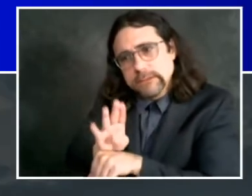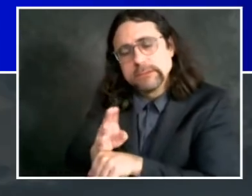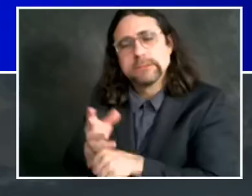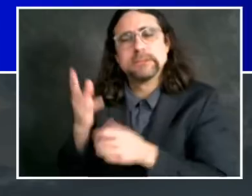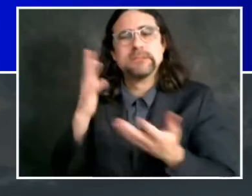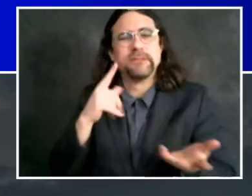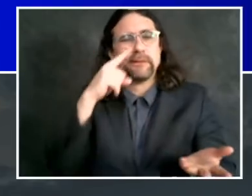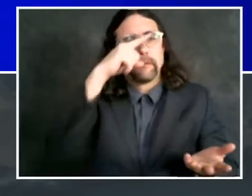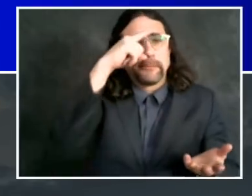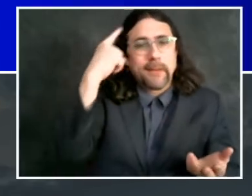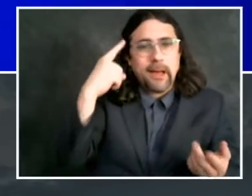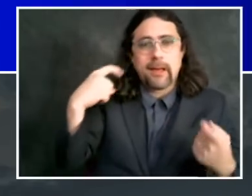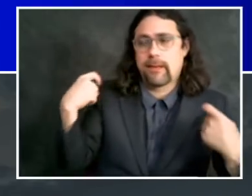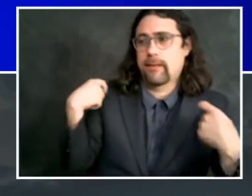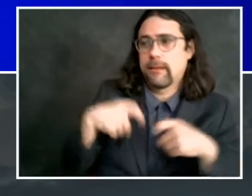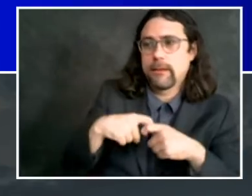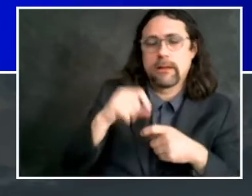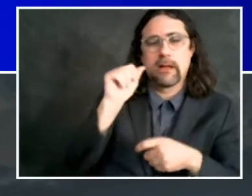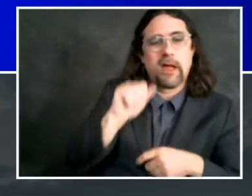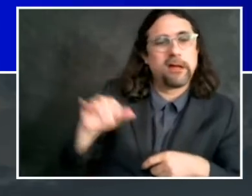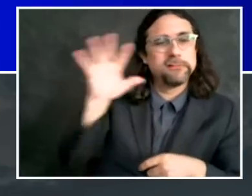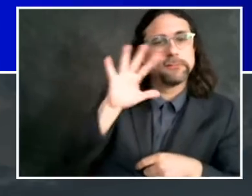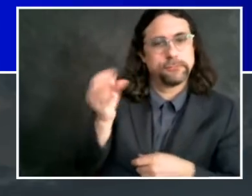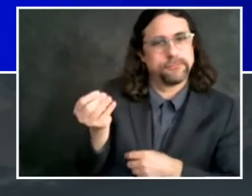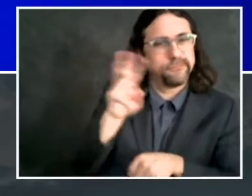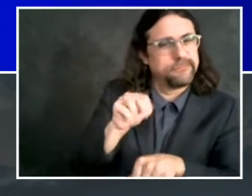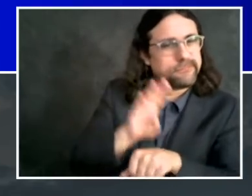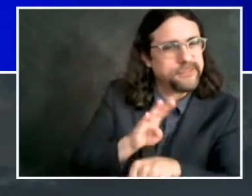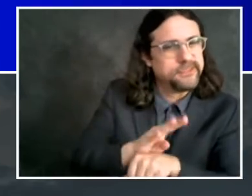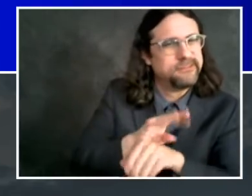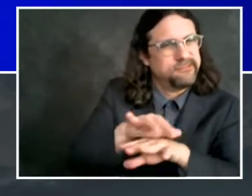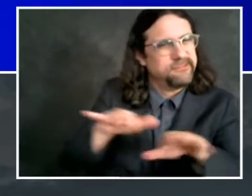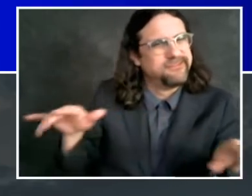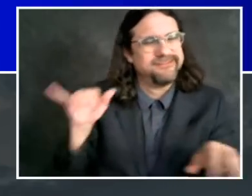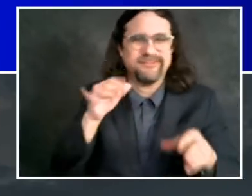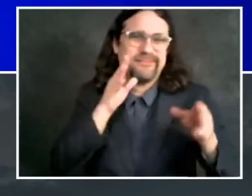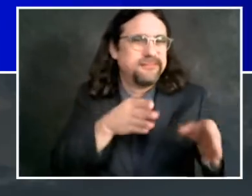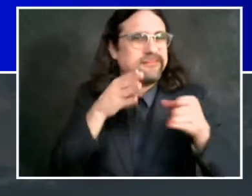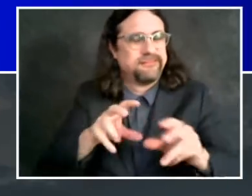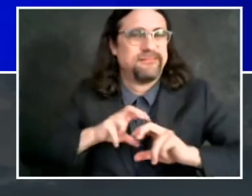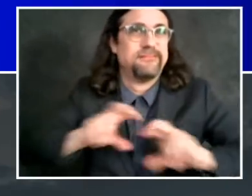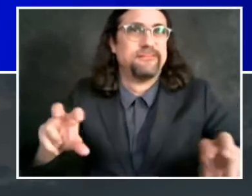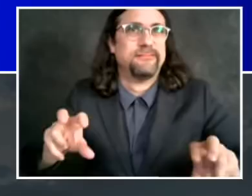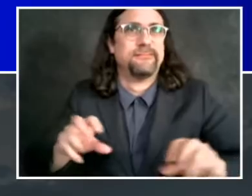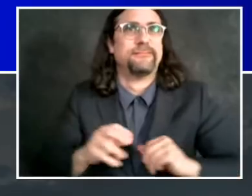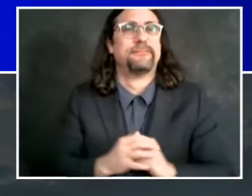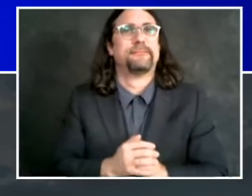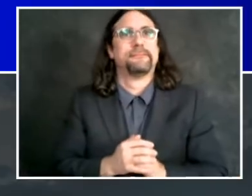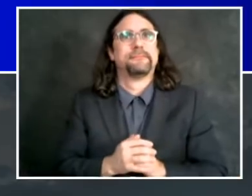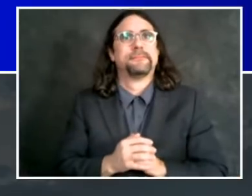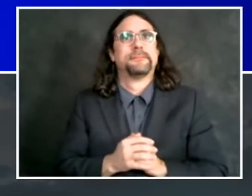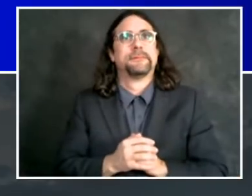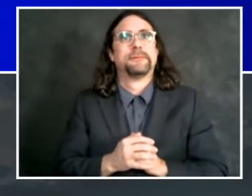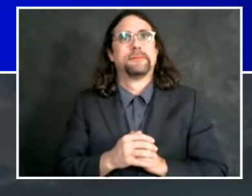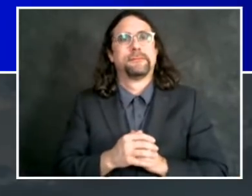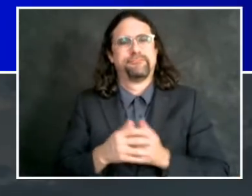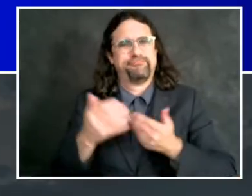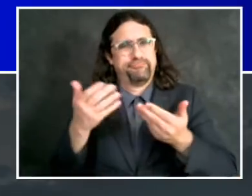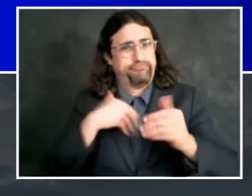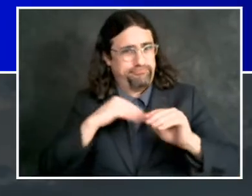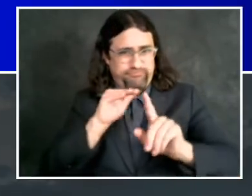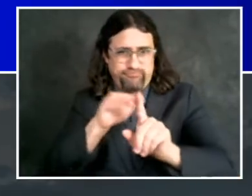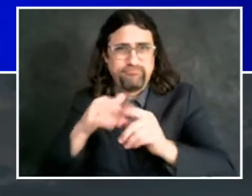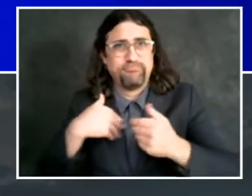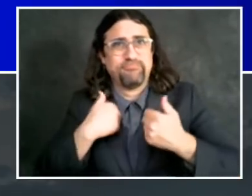federal application is. Get it in as quickly as possible. And as I announced, any small business that's having trouble navigating